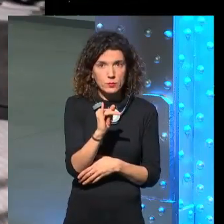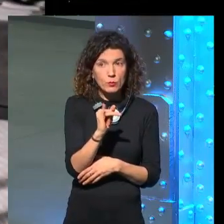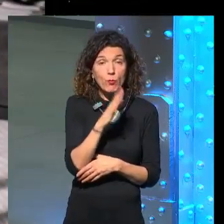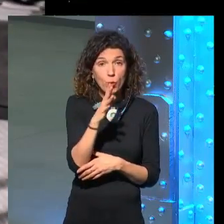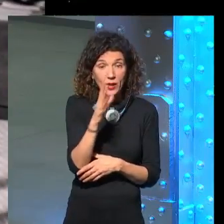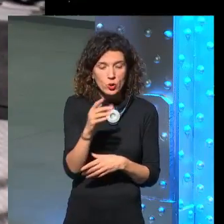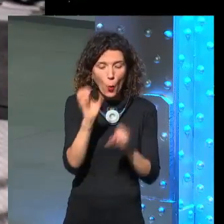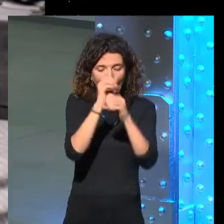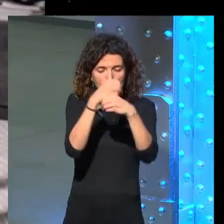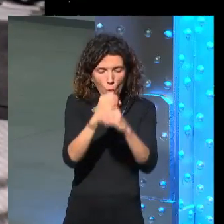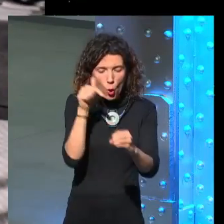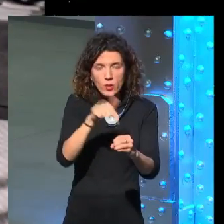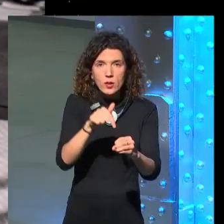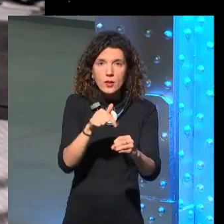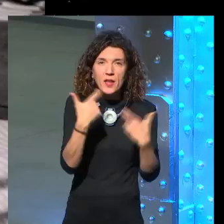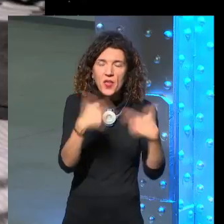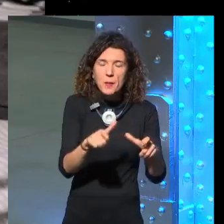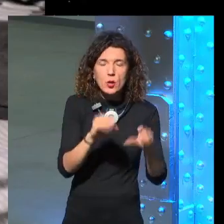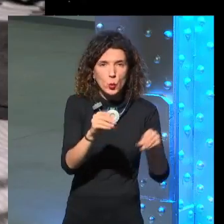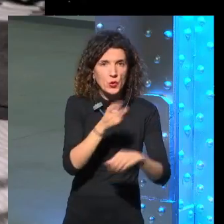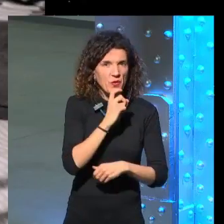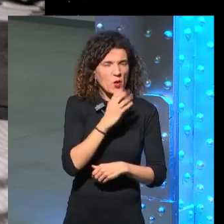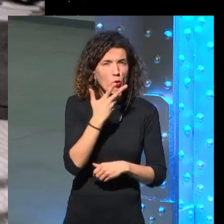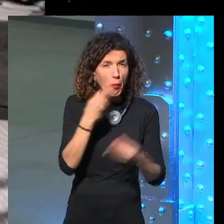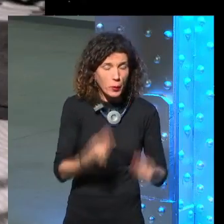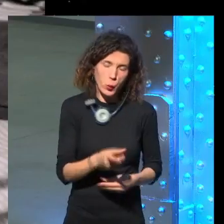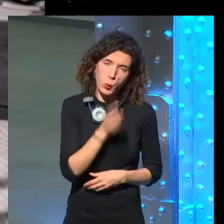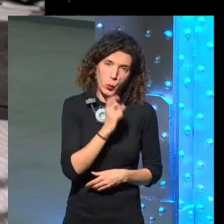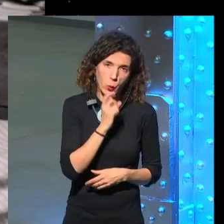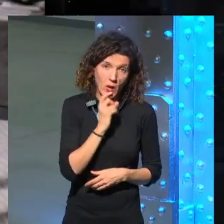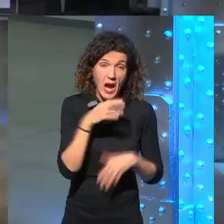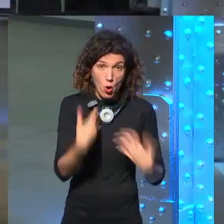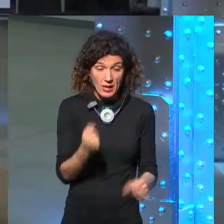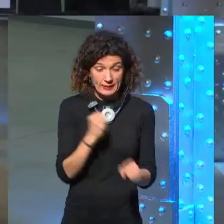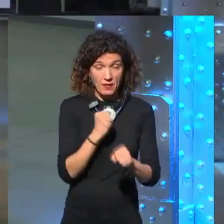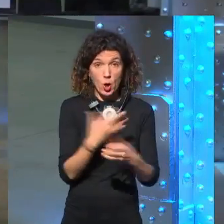subject actually to know about. But he's now working with the Bank